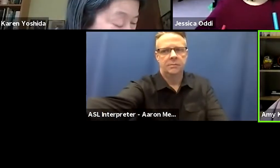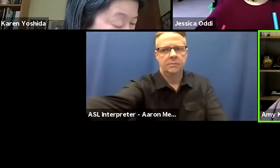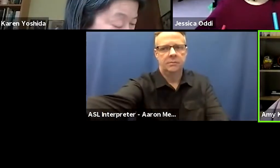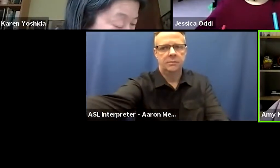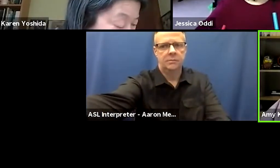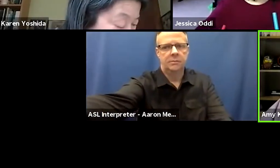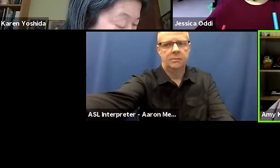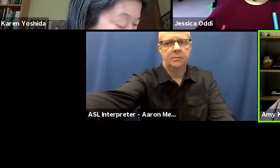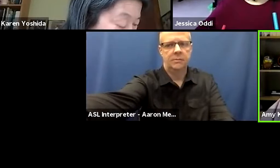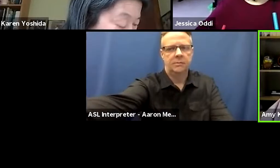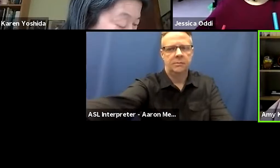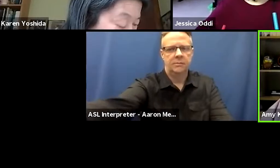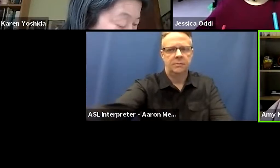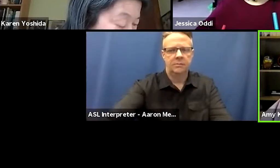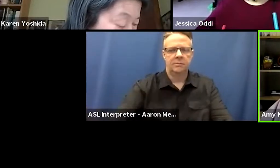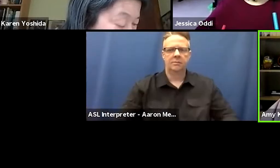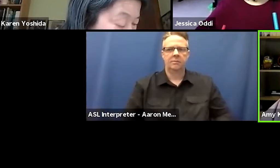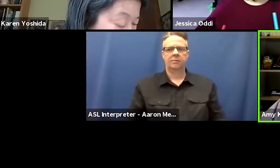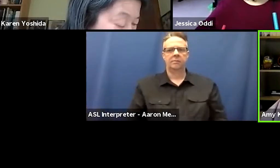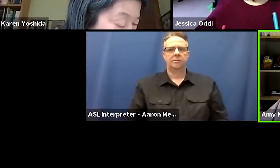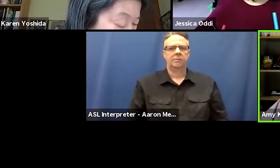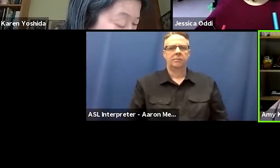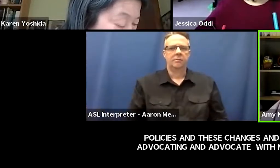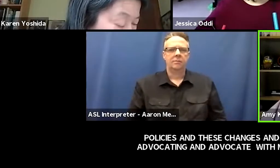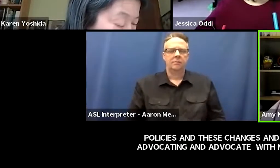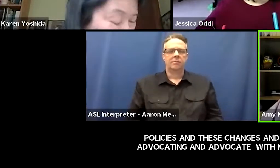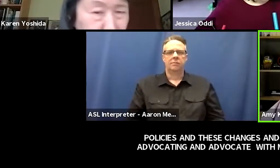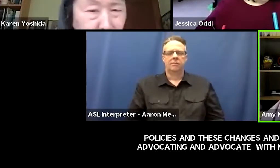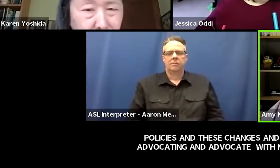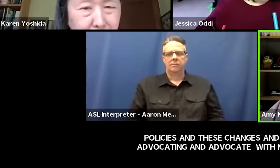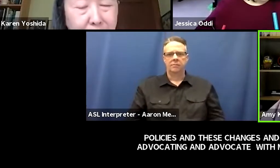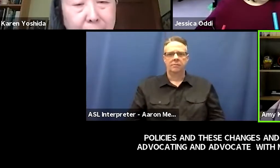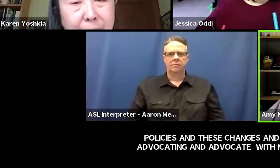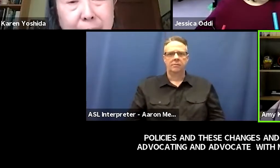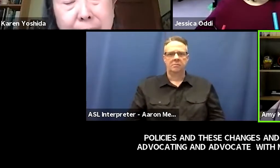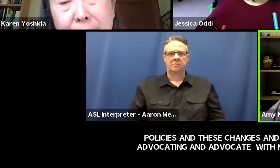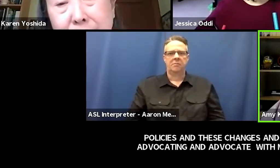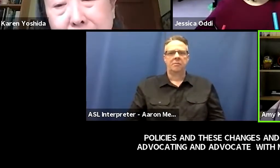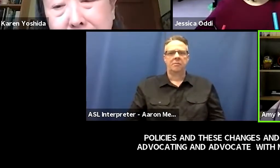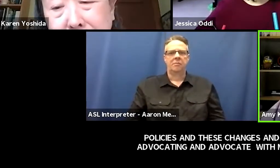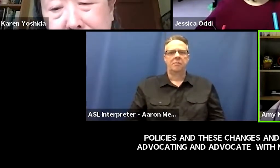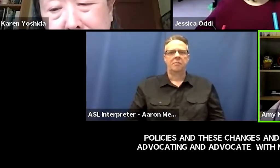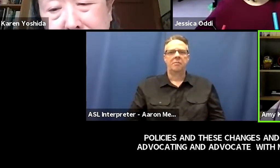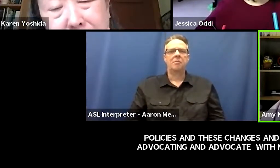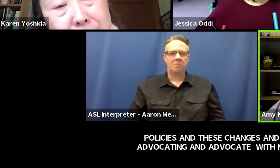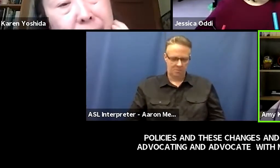and everyone, I think, has been fighting a bit of a personal battle, and people have been very